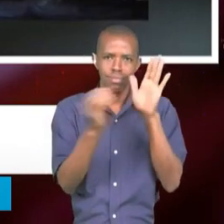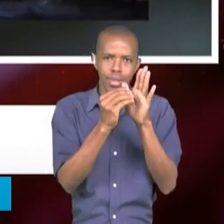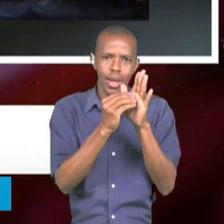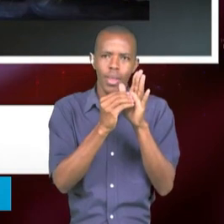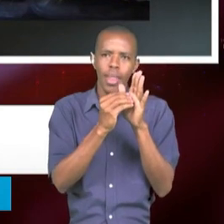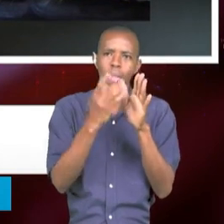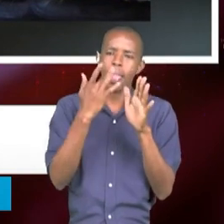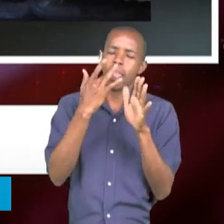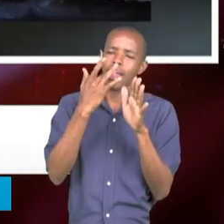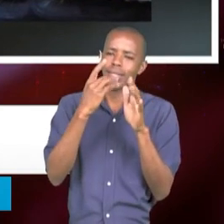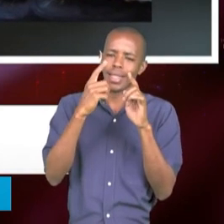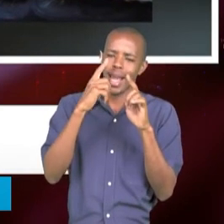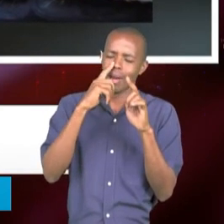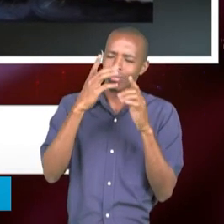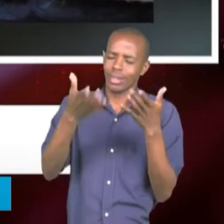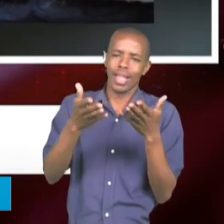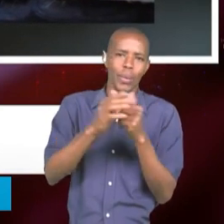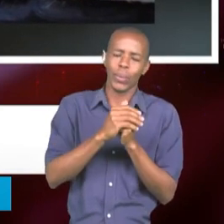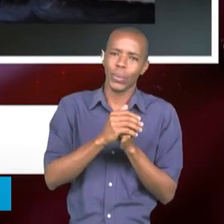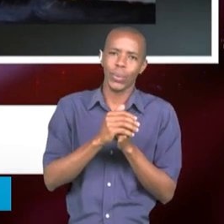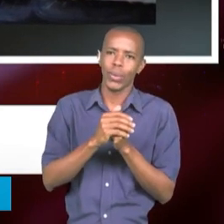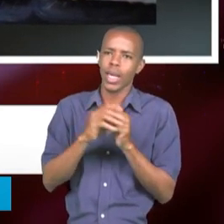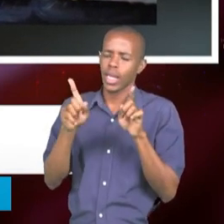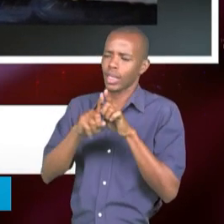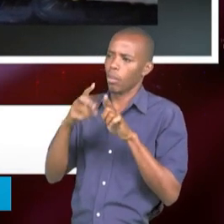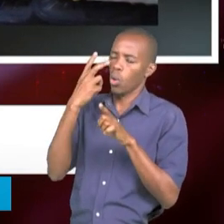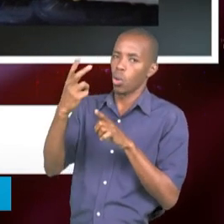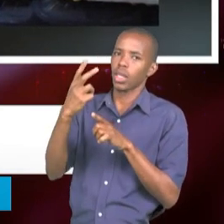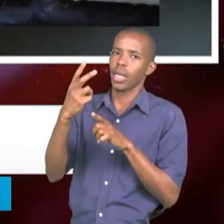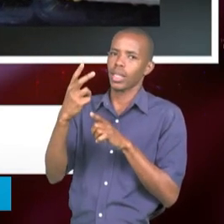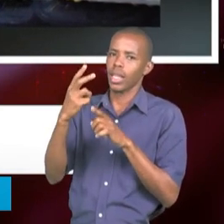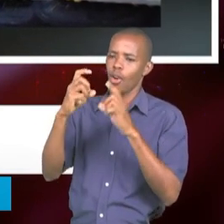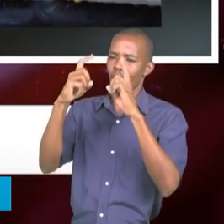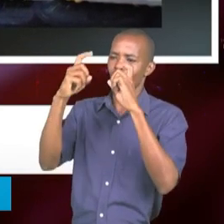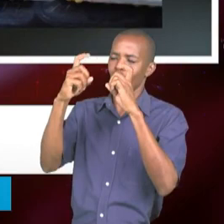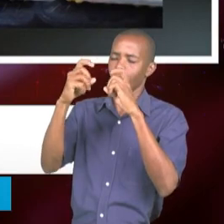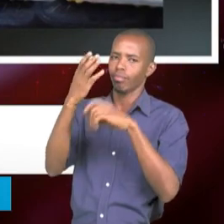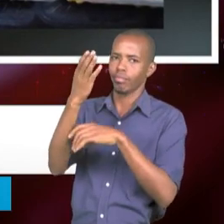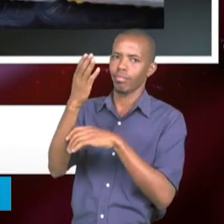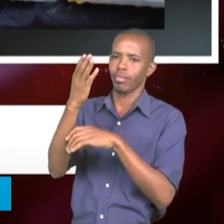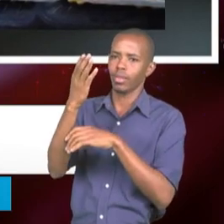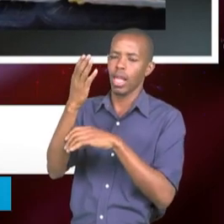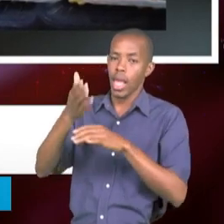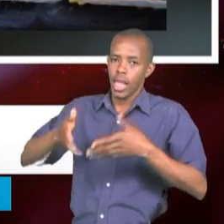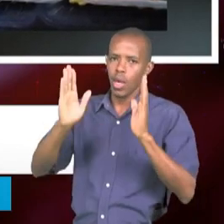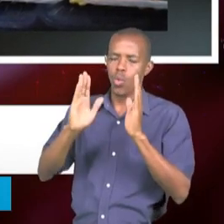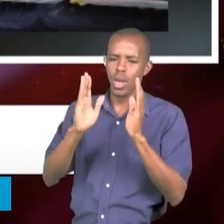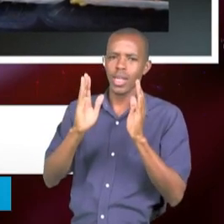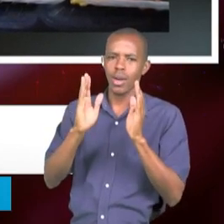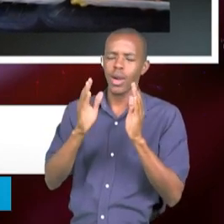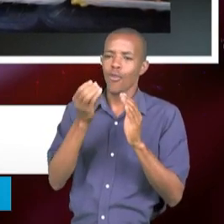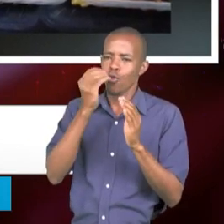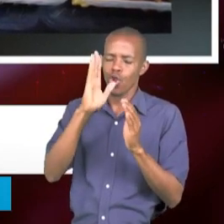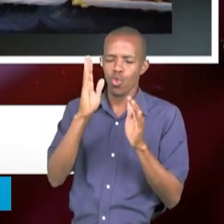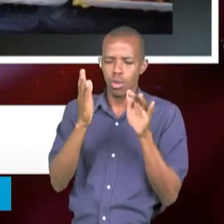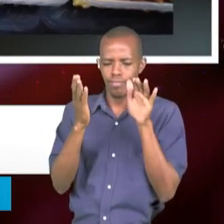house. Okay, okay. But looking at also the photos right there. There's a way you package your dish. Yes.